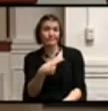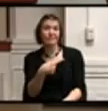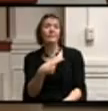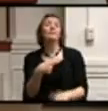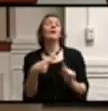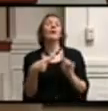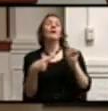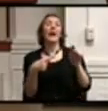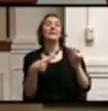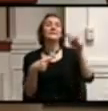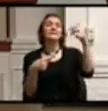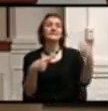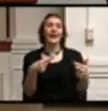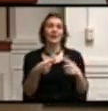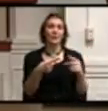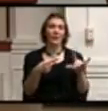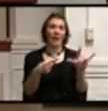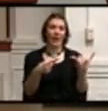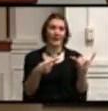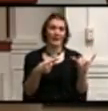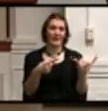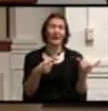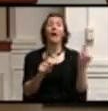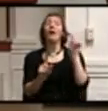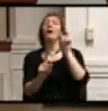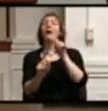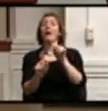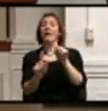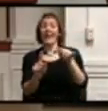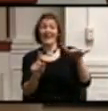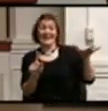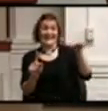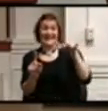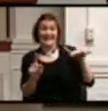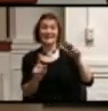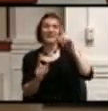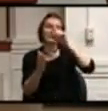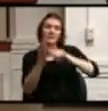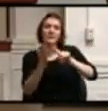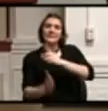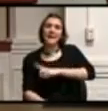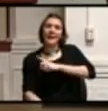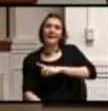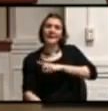to the lobby below. And then we've got all of the detective functions here,